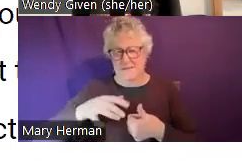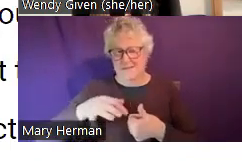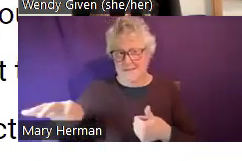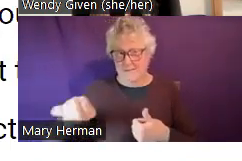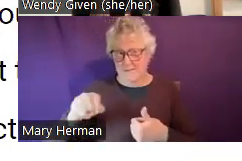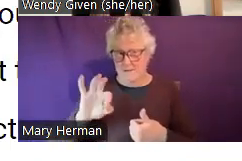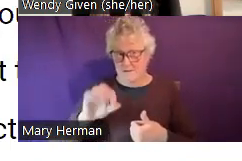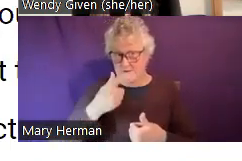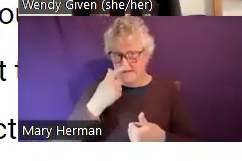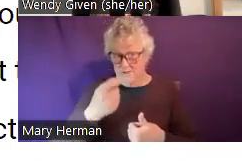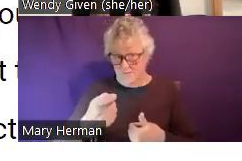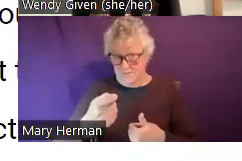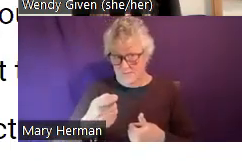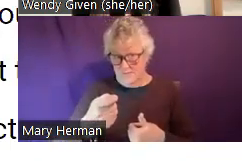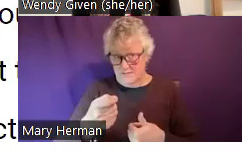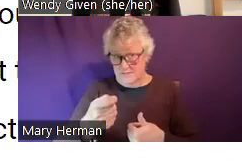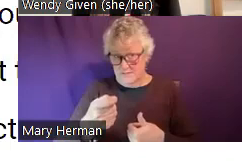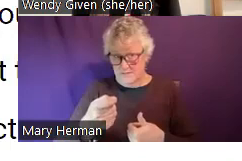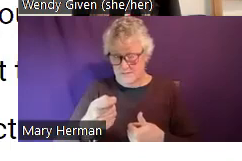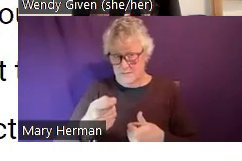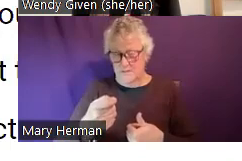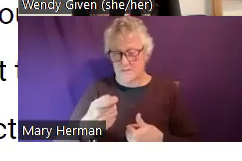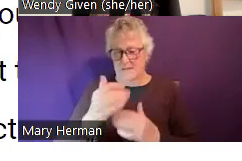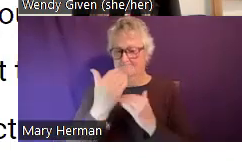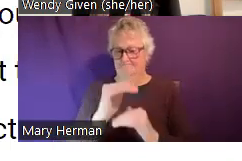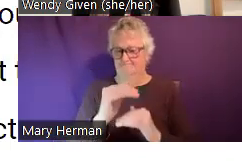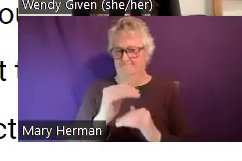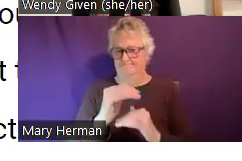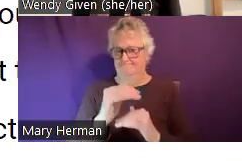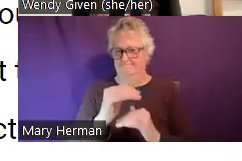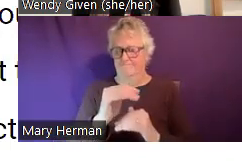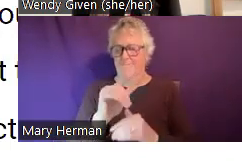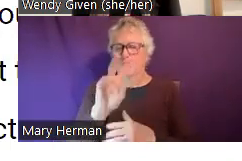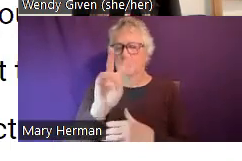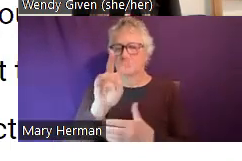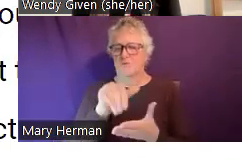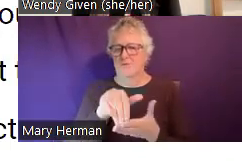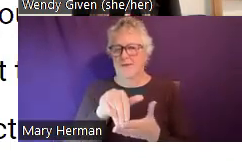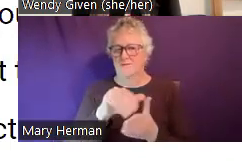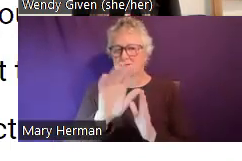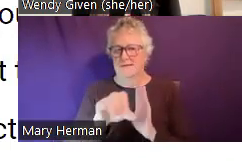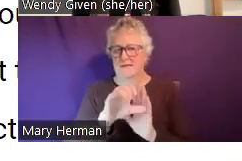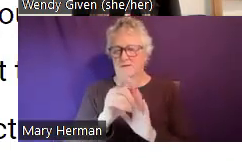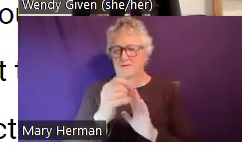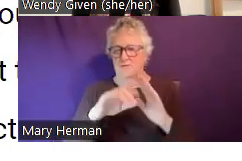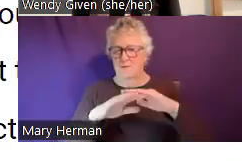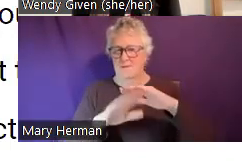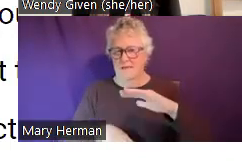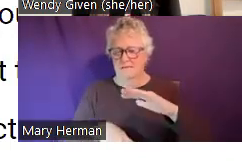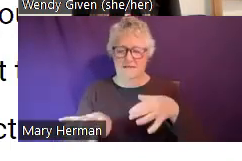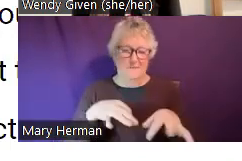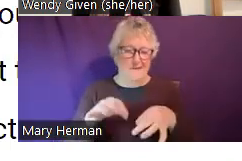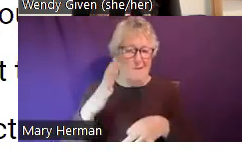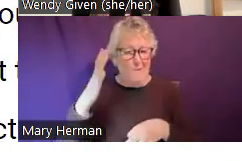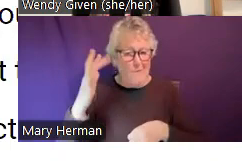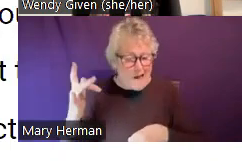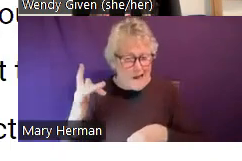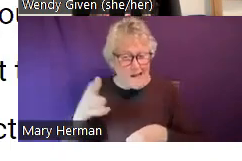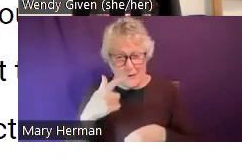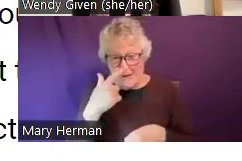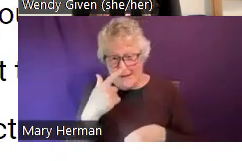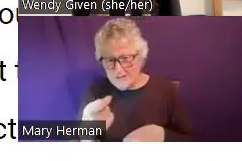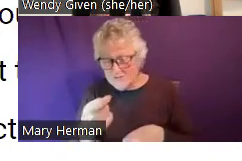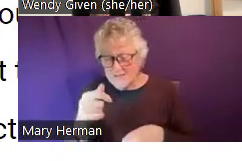in 2,000 characters or less, explaining why this project is of interest to you. Describe how your previous